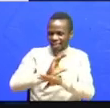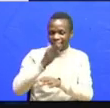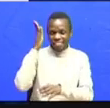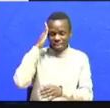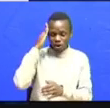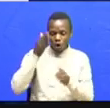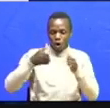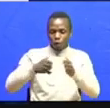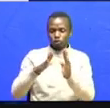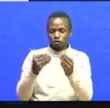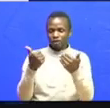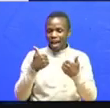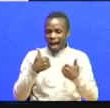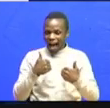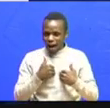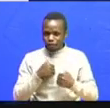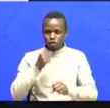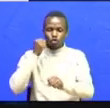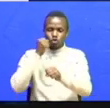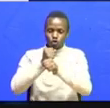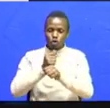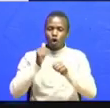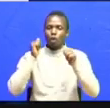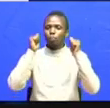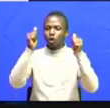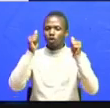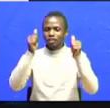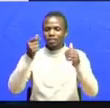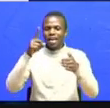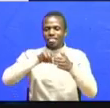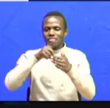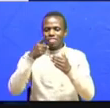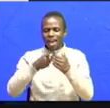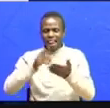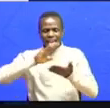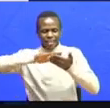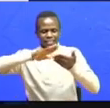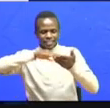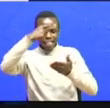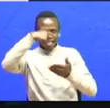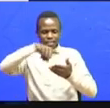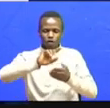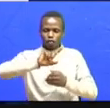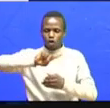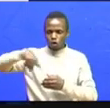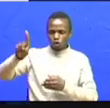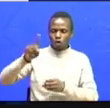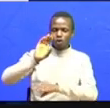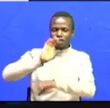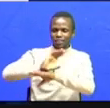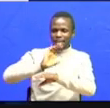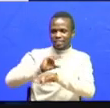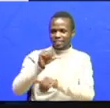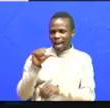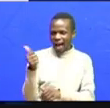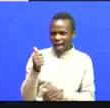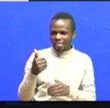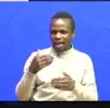available. They do their politics, then excuse themselves, go to another church, where again